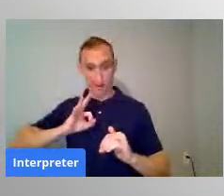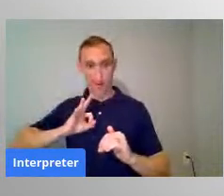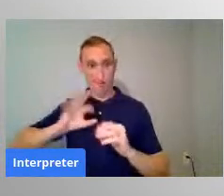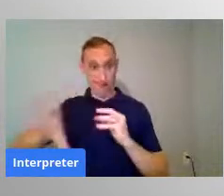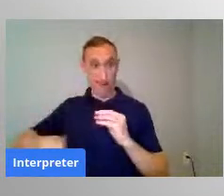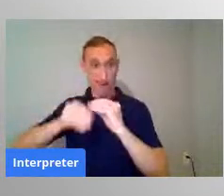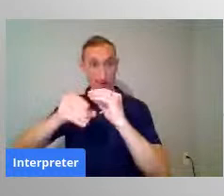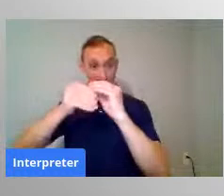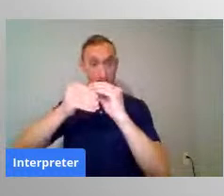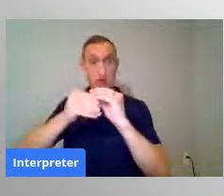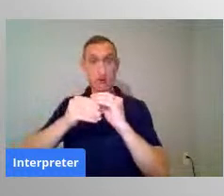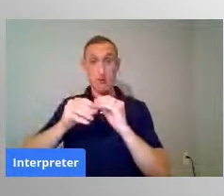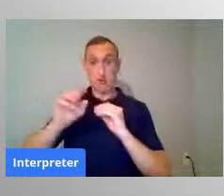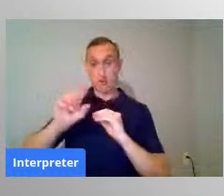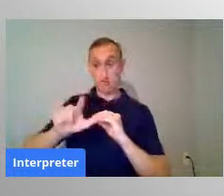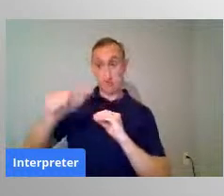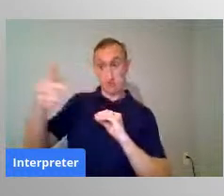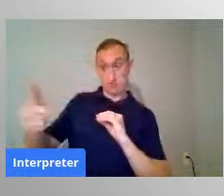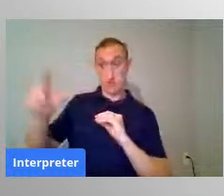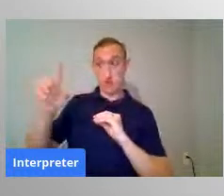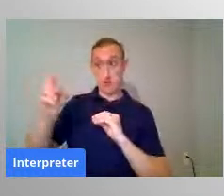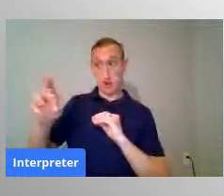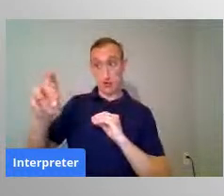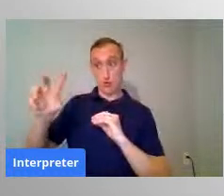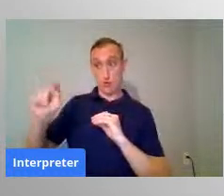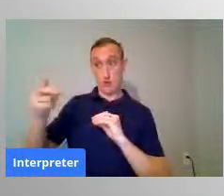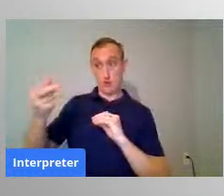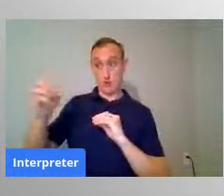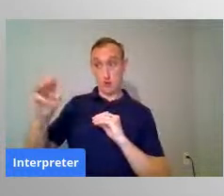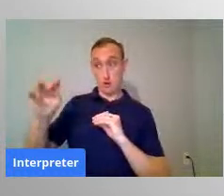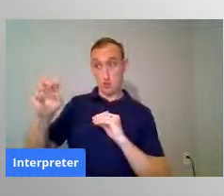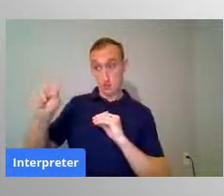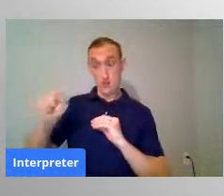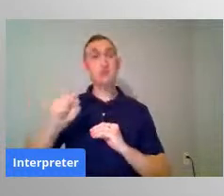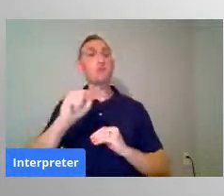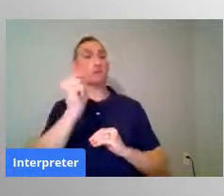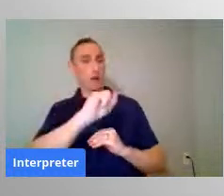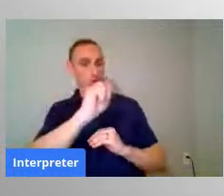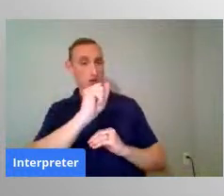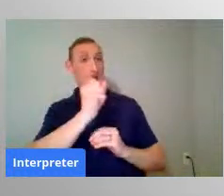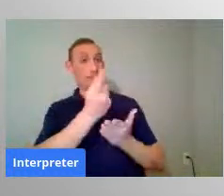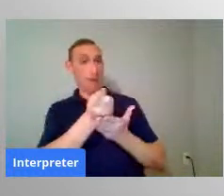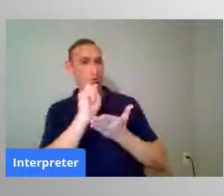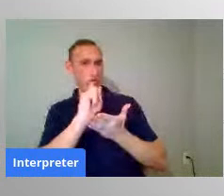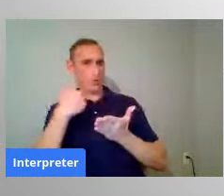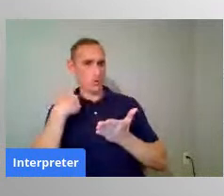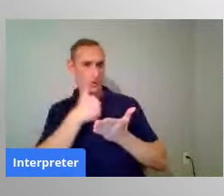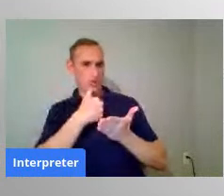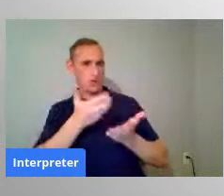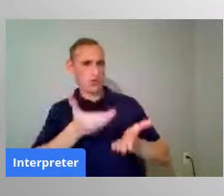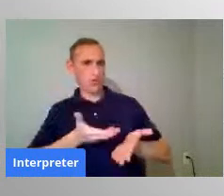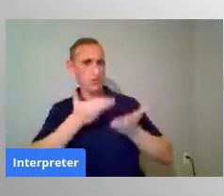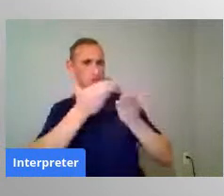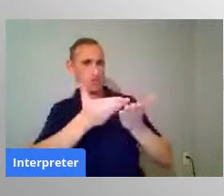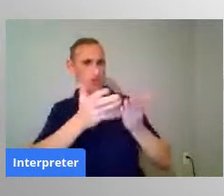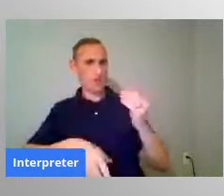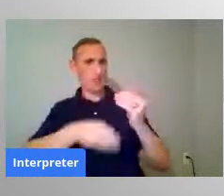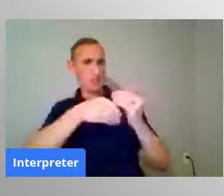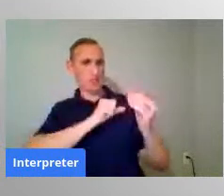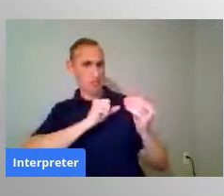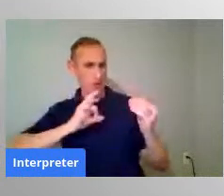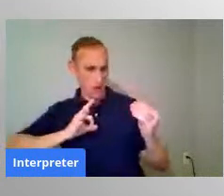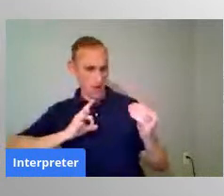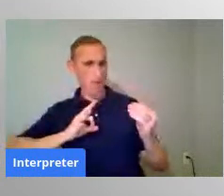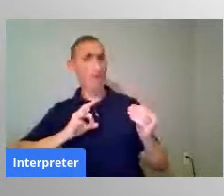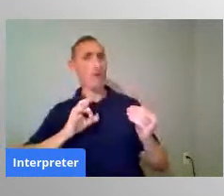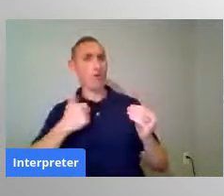these. Yes, ma'am. You all received the initial personnel list last week. We did add 2 addendum items that were